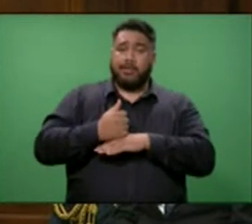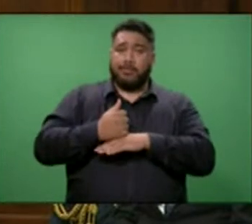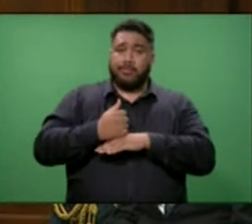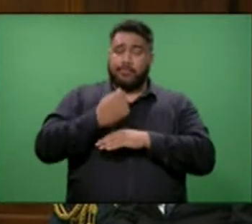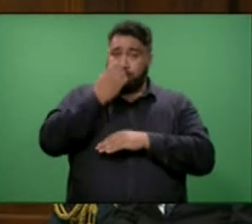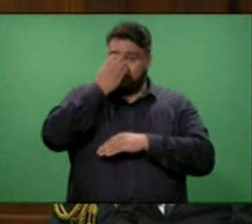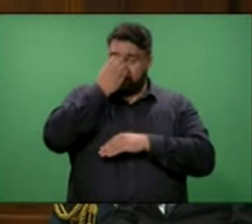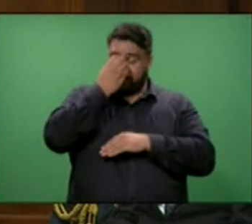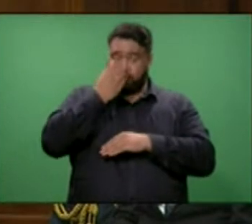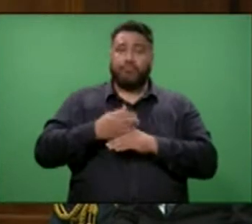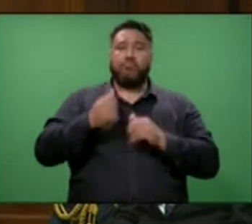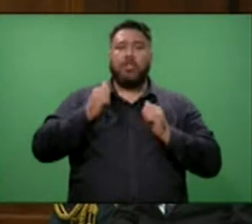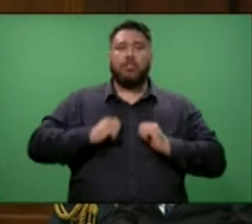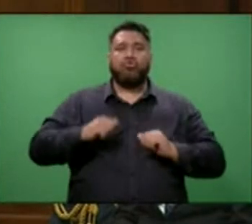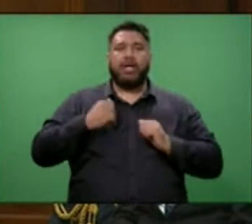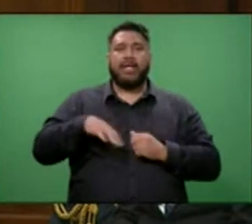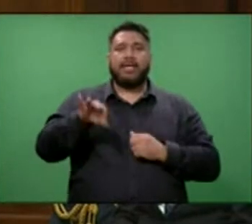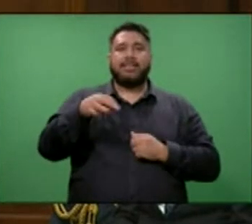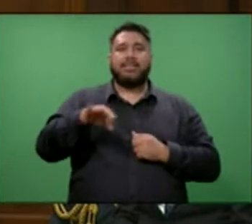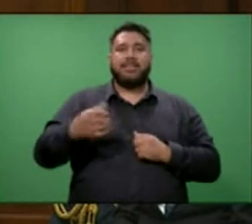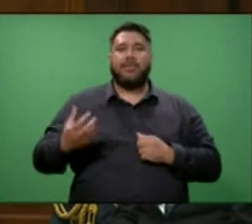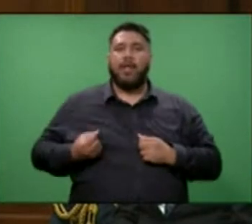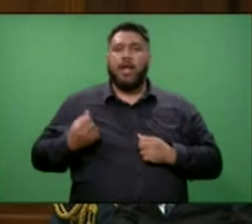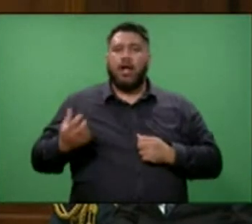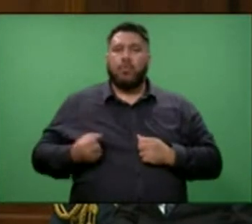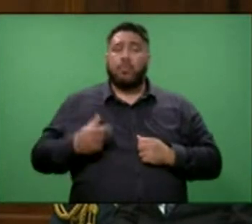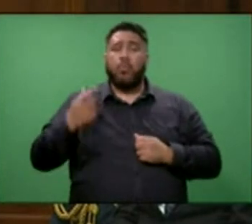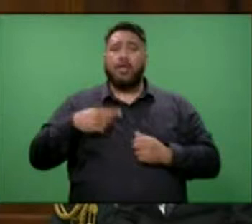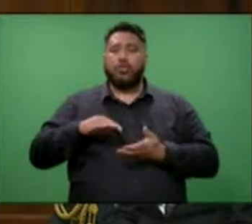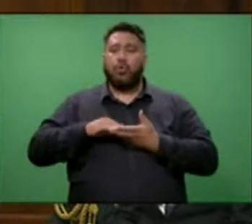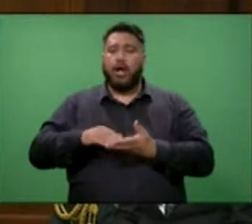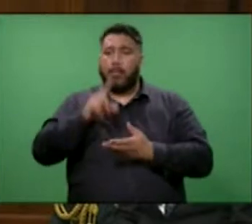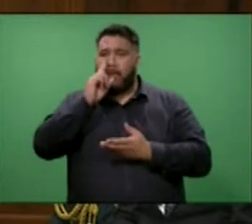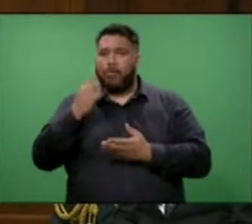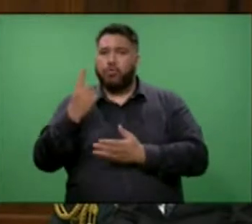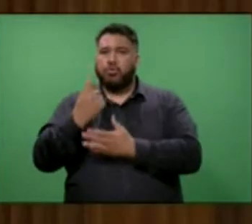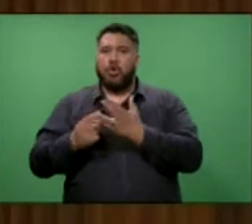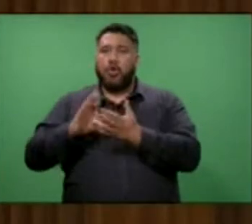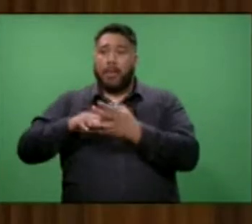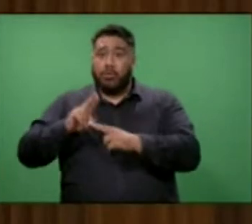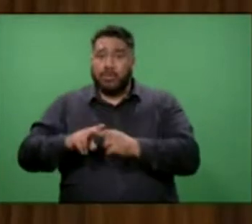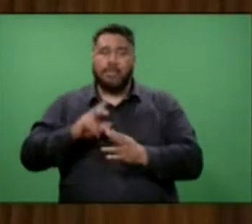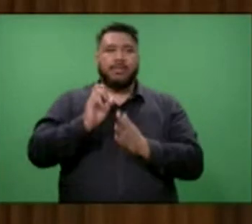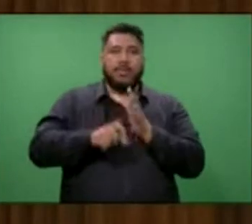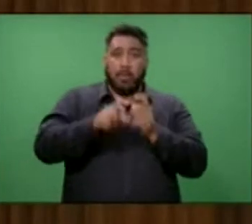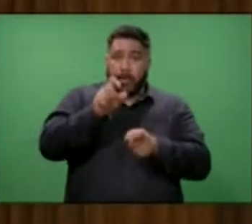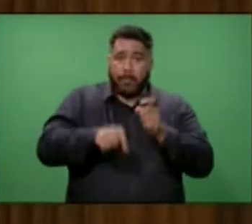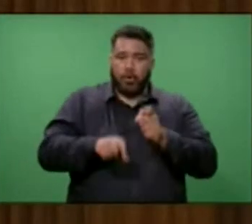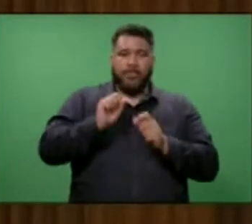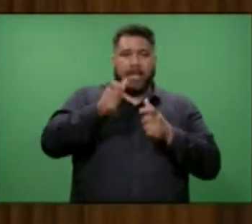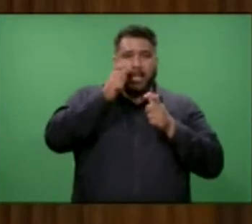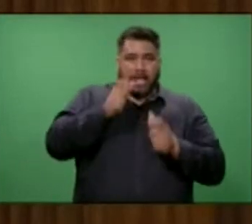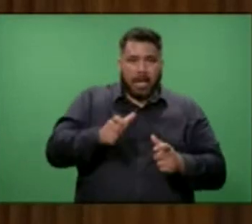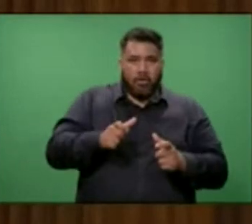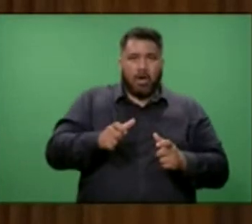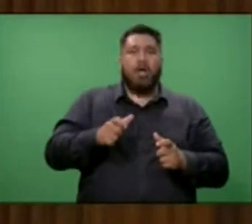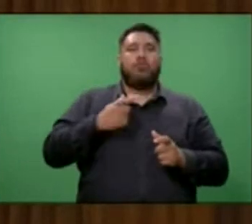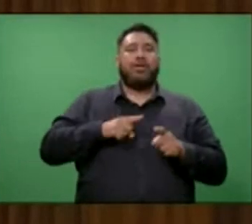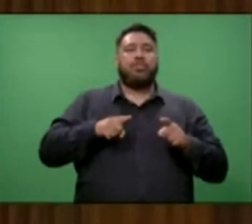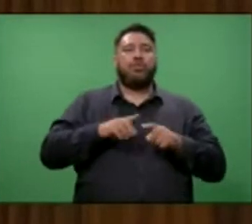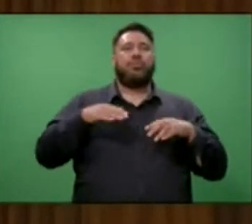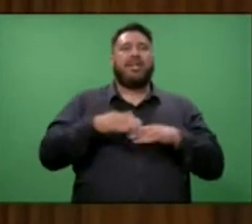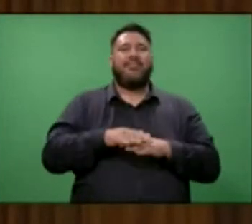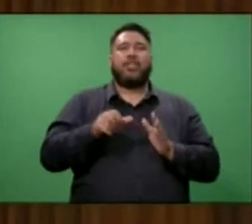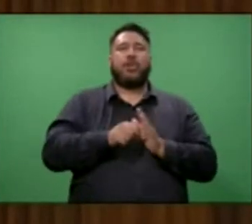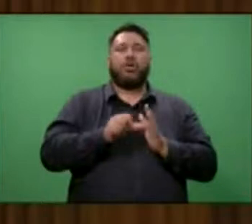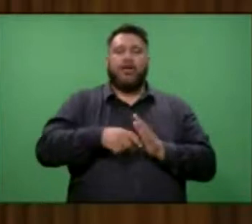reinstate the training incentive allowance to assist sole parents, disabled people and their carers with the costs of getting a